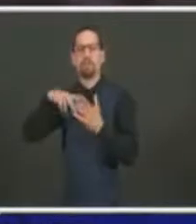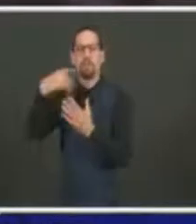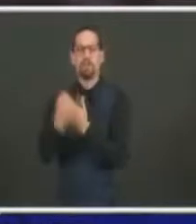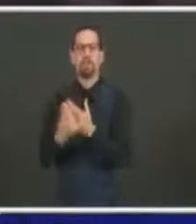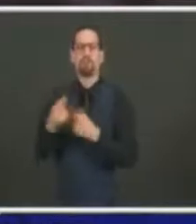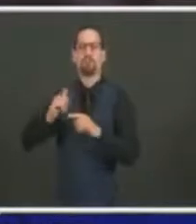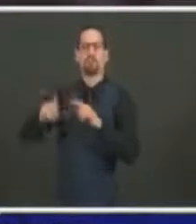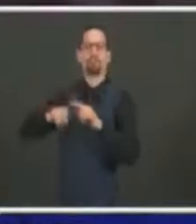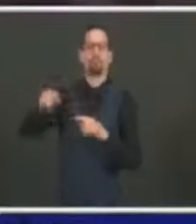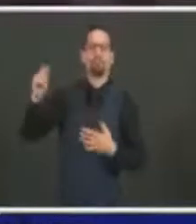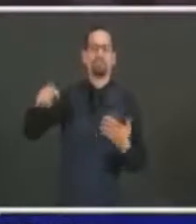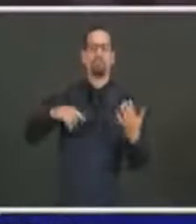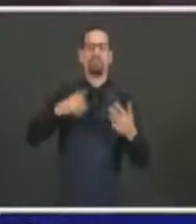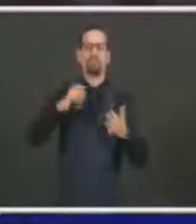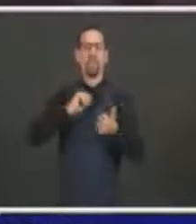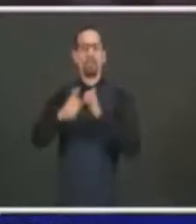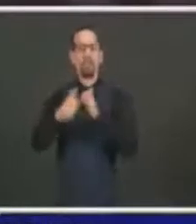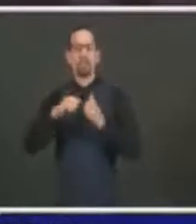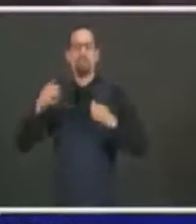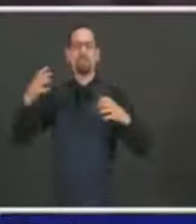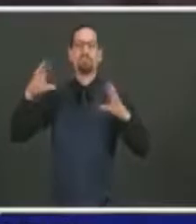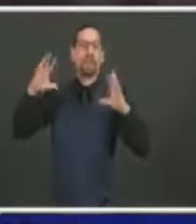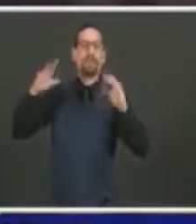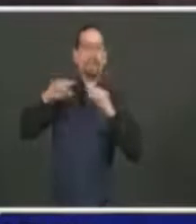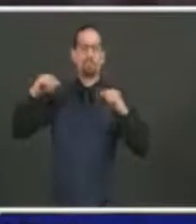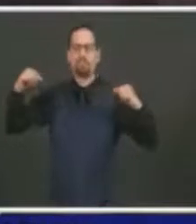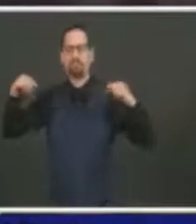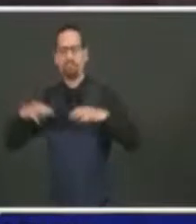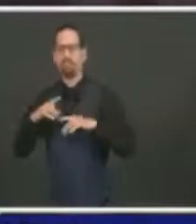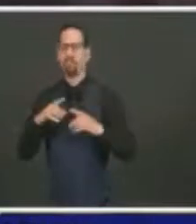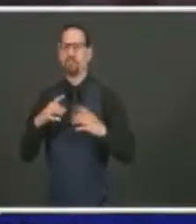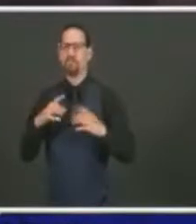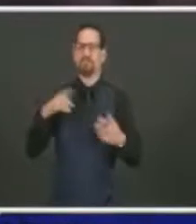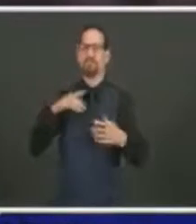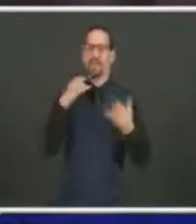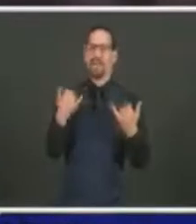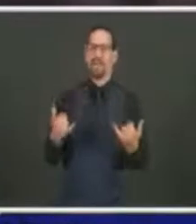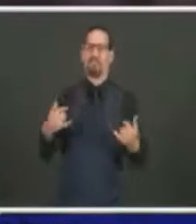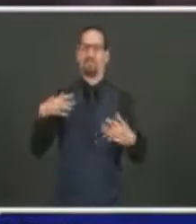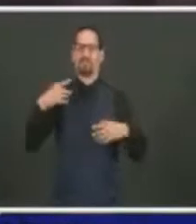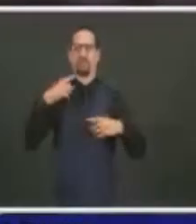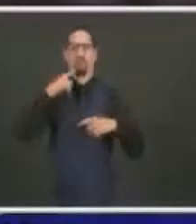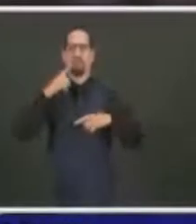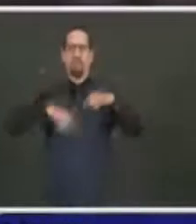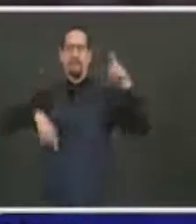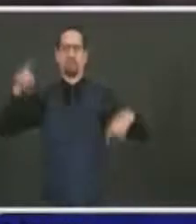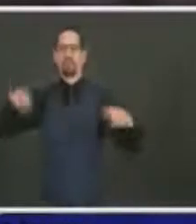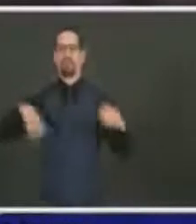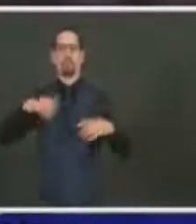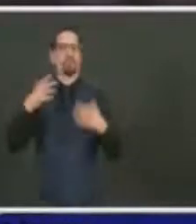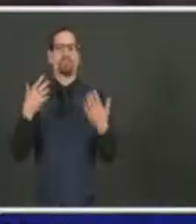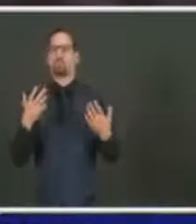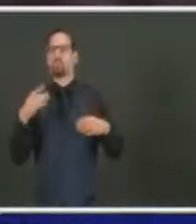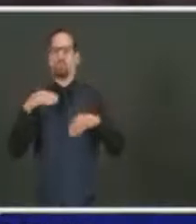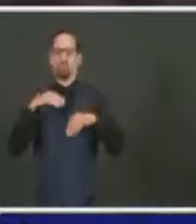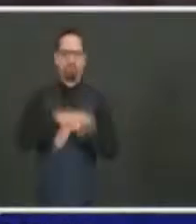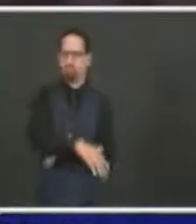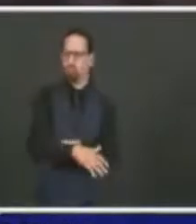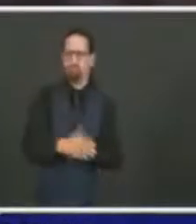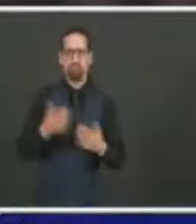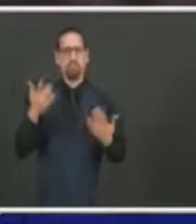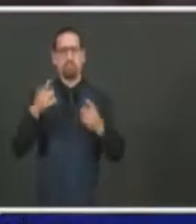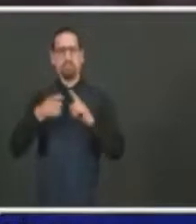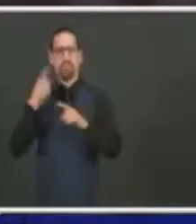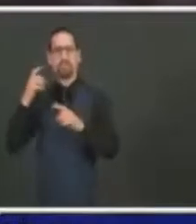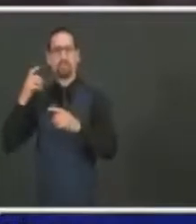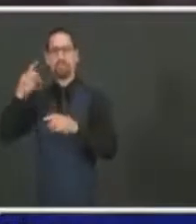done. You're right, there are a lot of variables in the world right now as pertains to in-person sports and entertainment and hotel